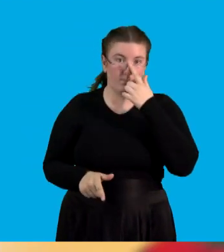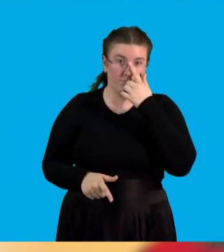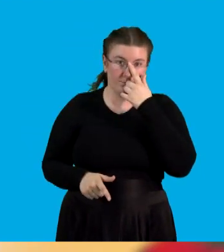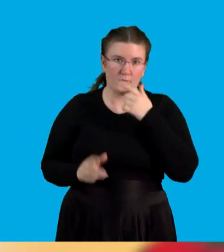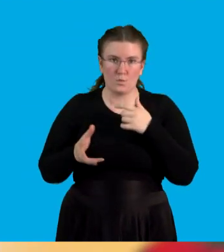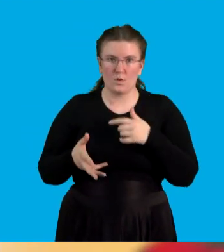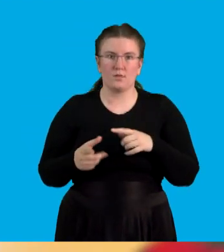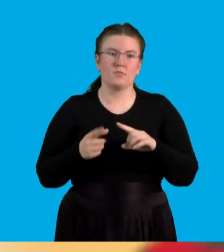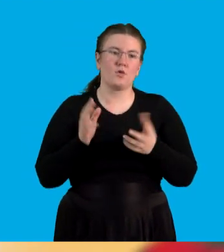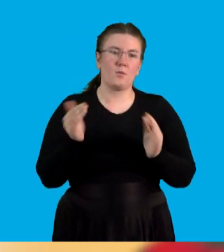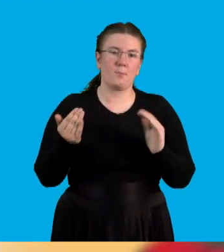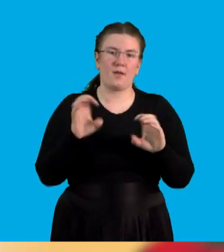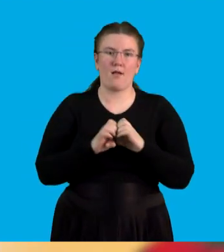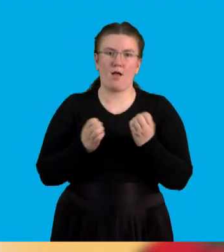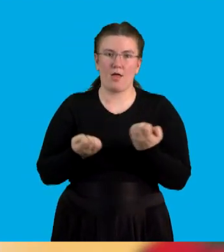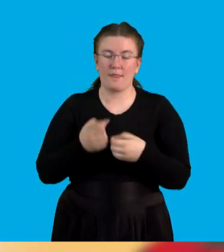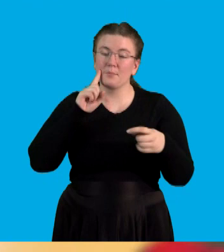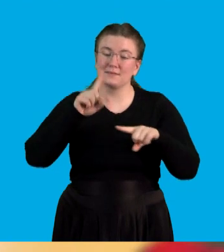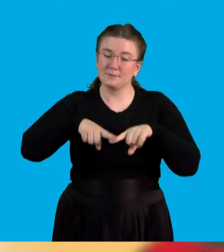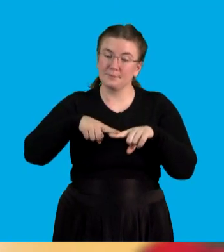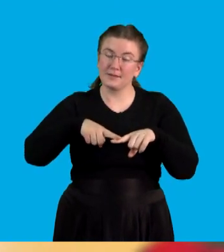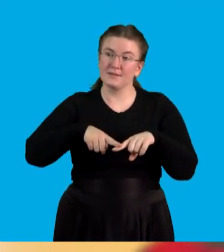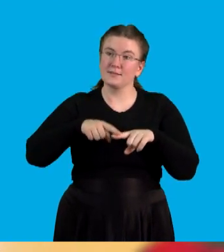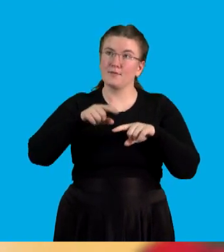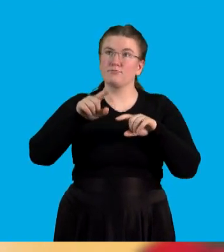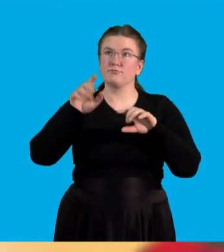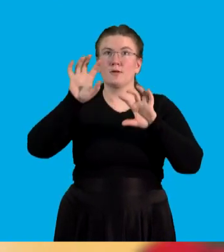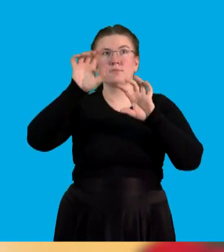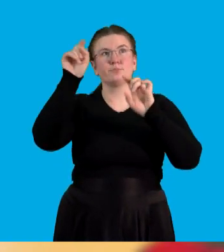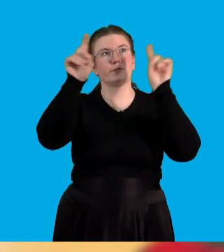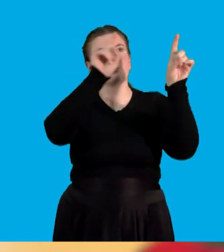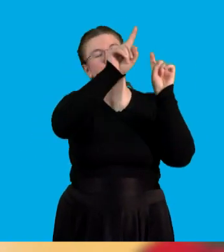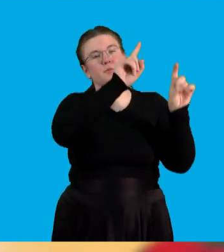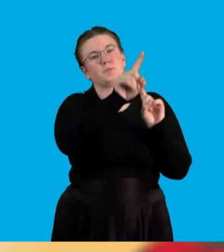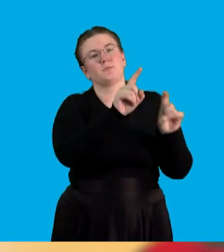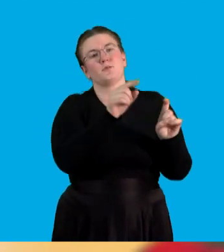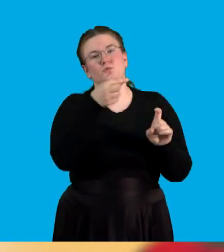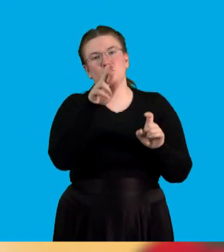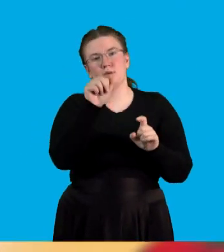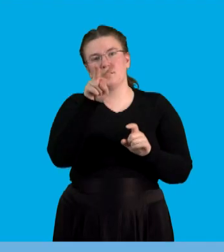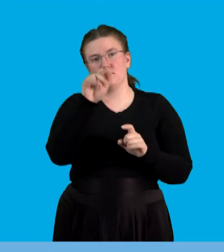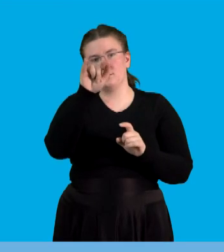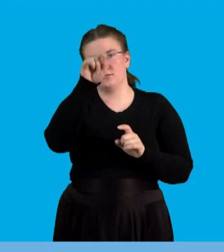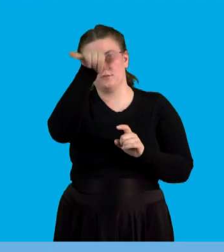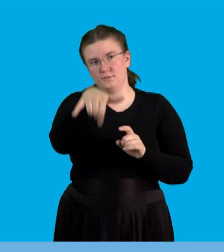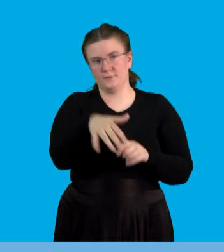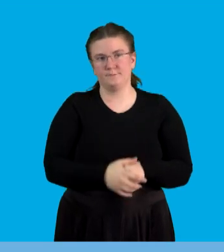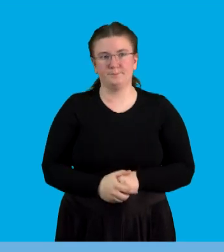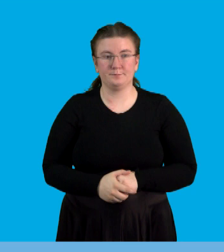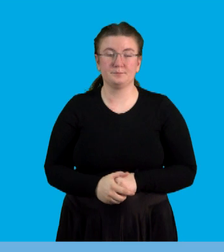can be lower than the weight of that object on Earth, depending on the gravitational acceleration. For